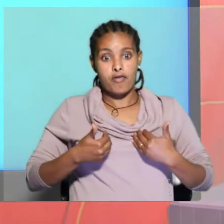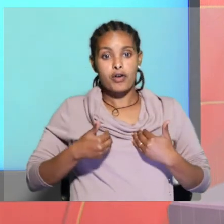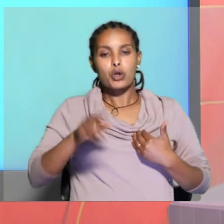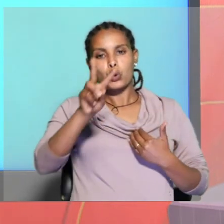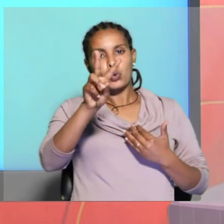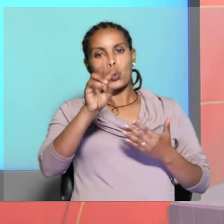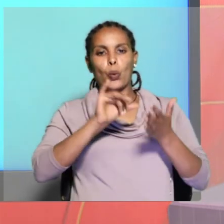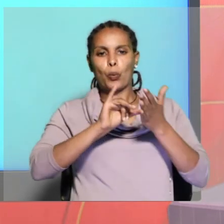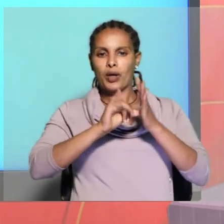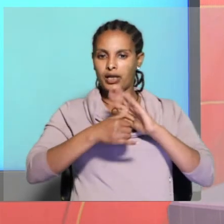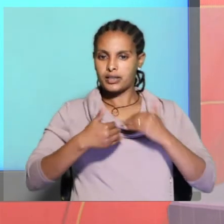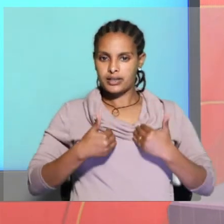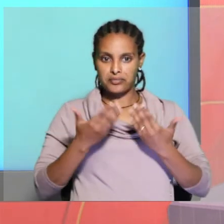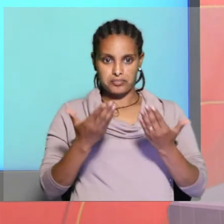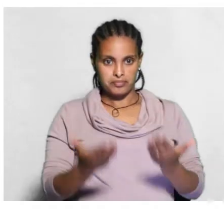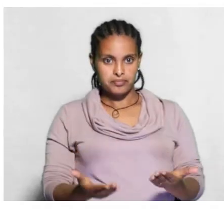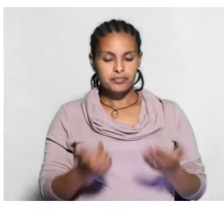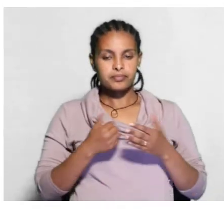2 minutes.